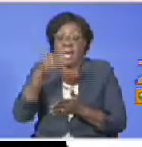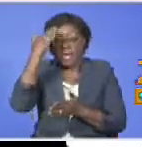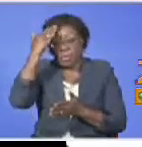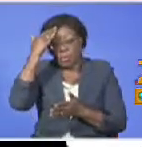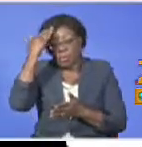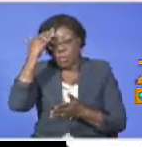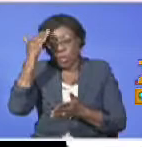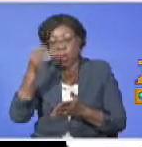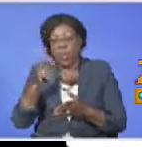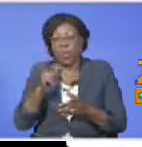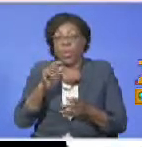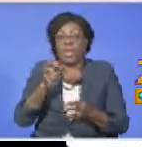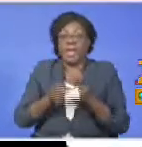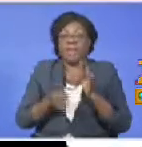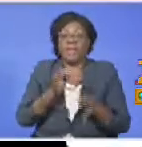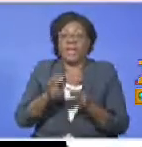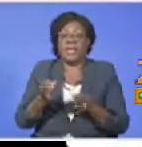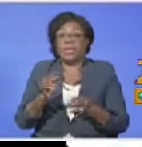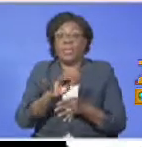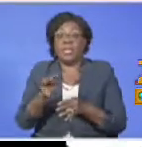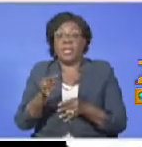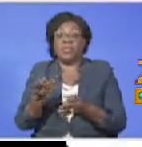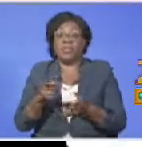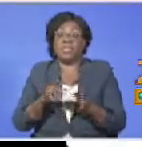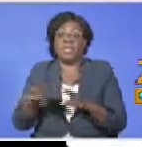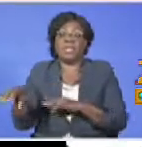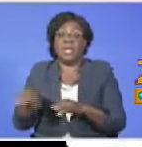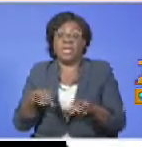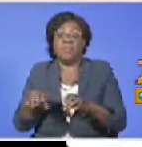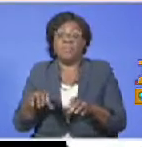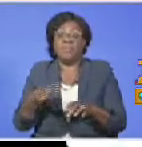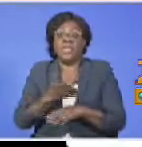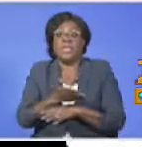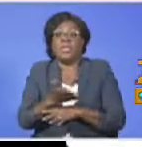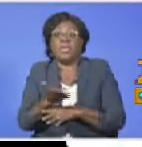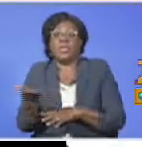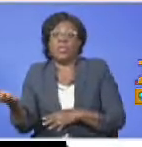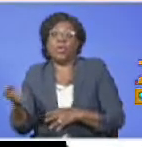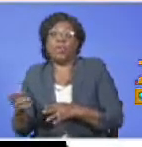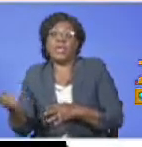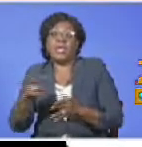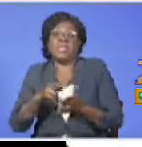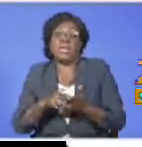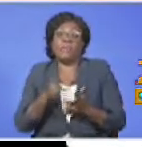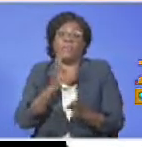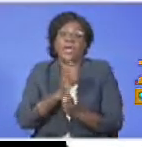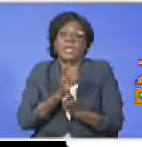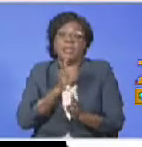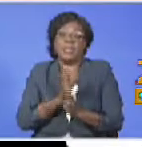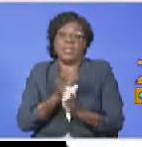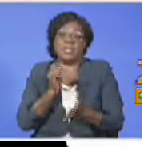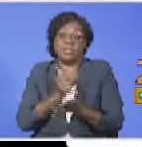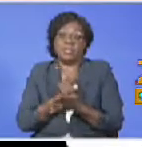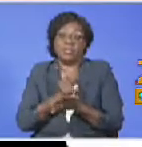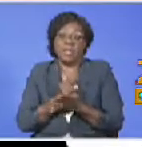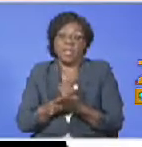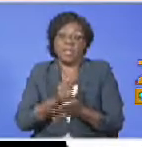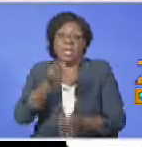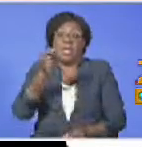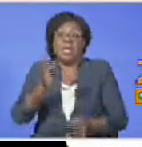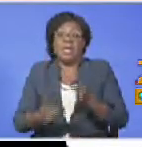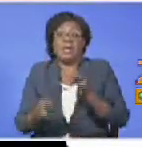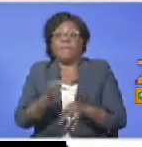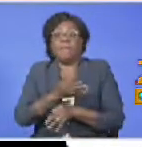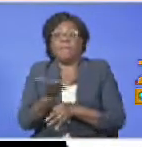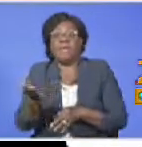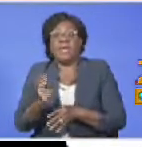any vetting was done. There is no reassignment of any bus contract. If there